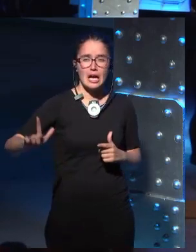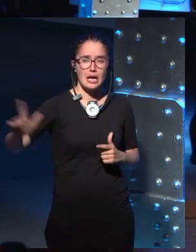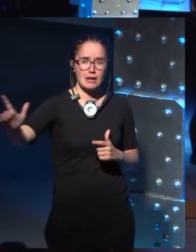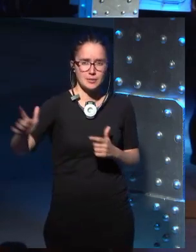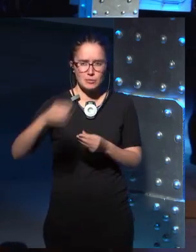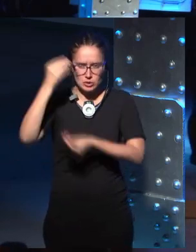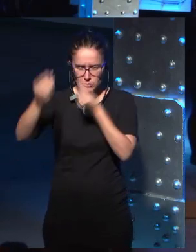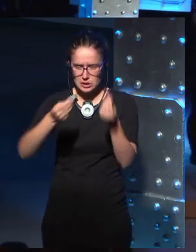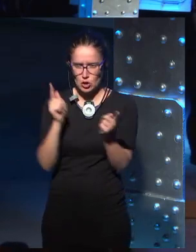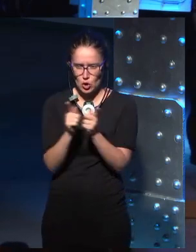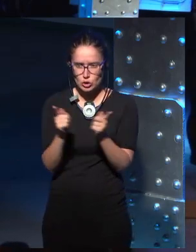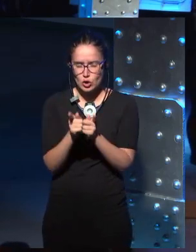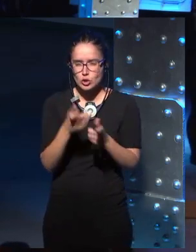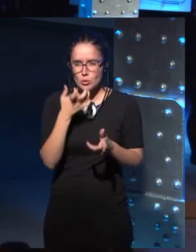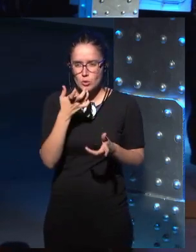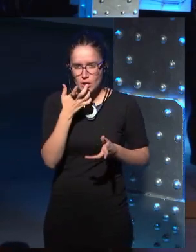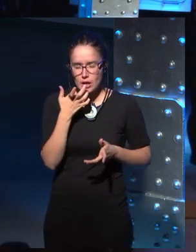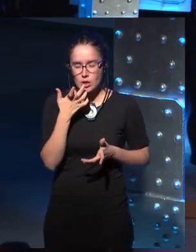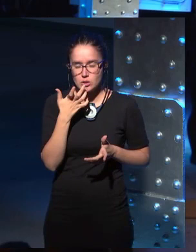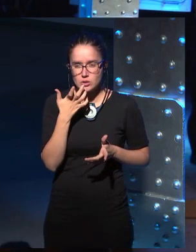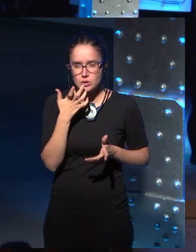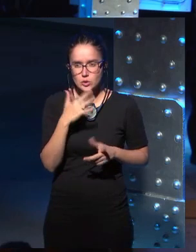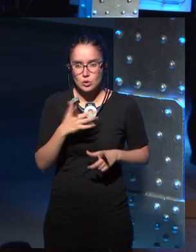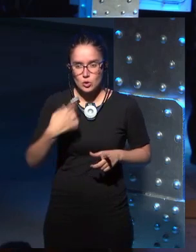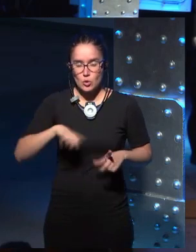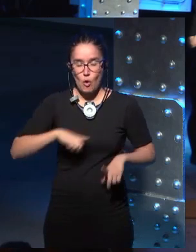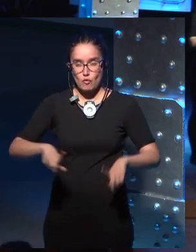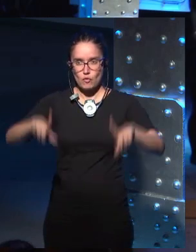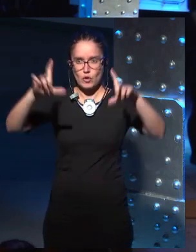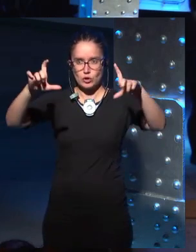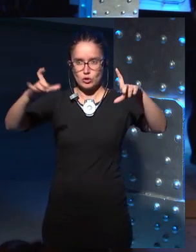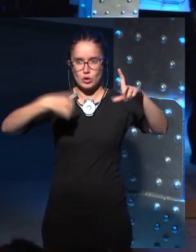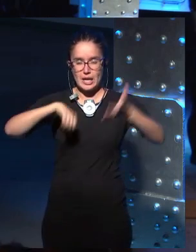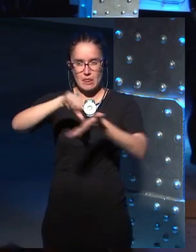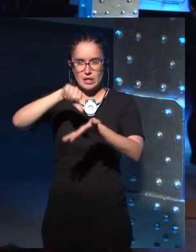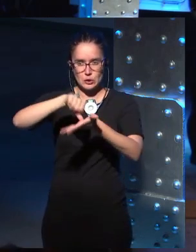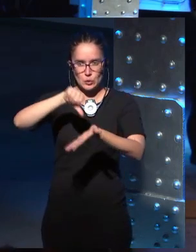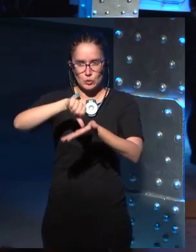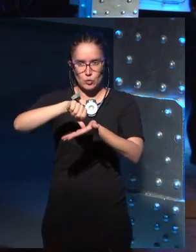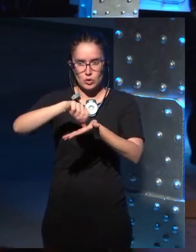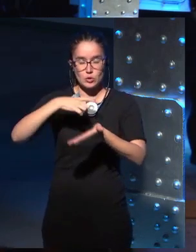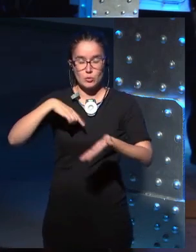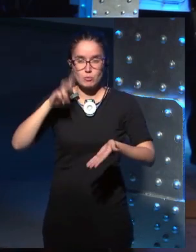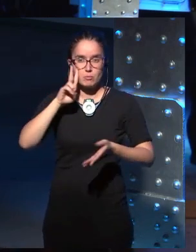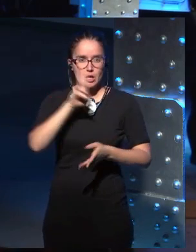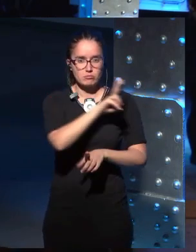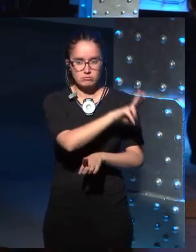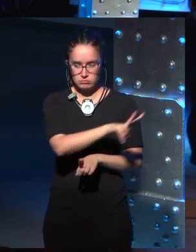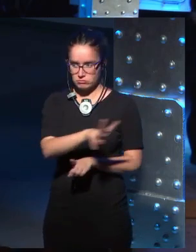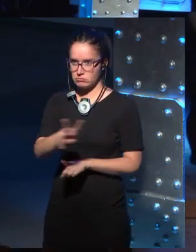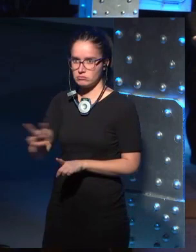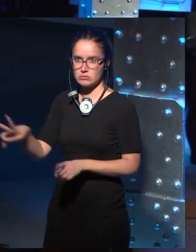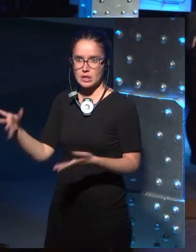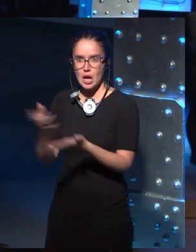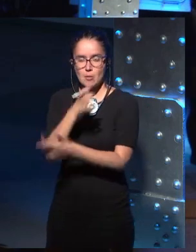Imagine, picture yourself, you, in the middle. You look around you, and you see everybody